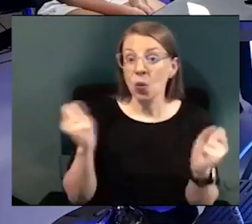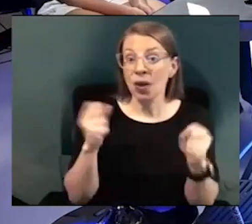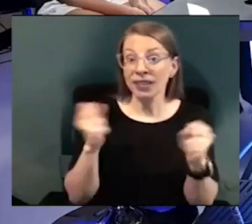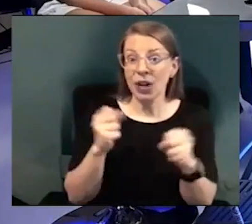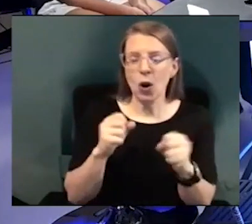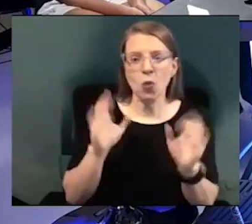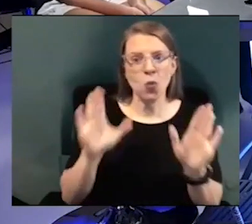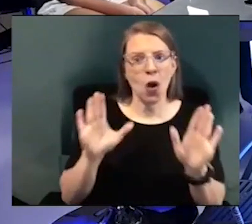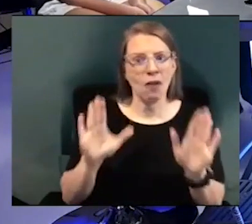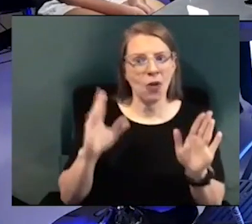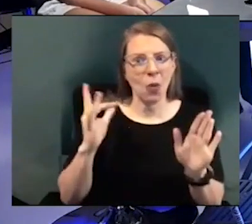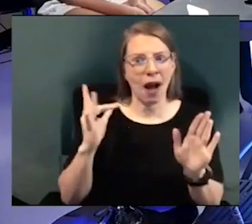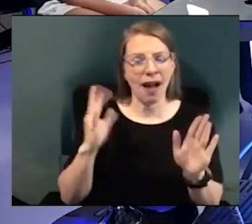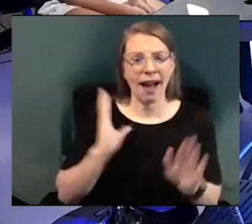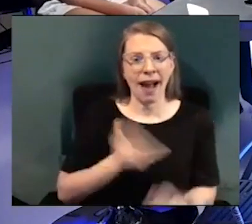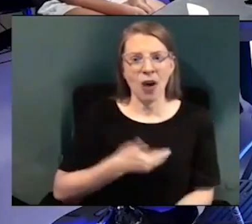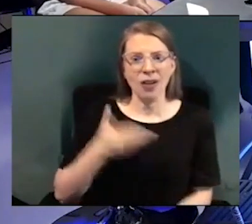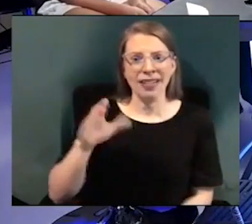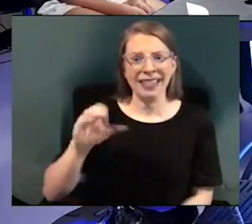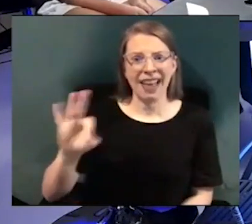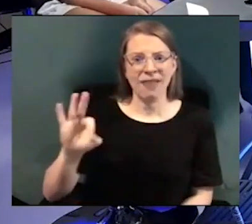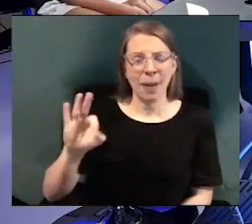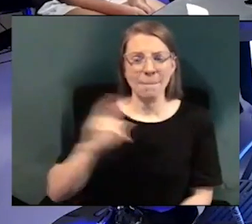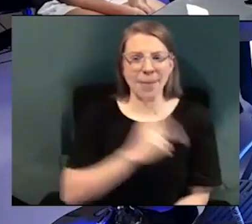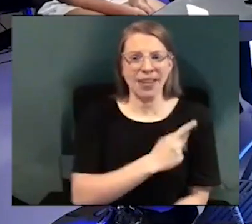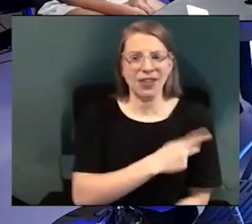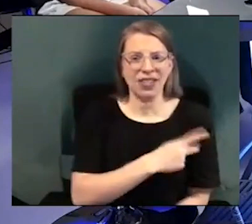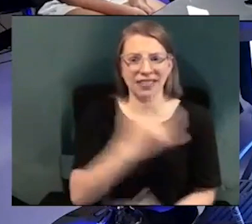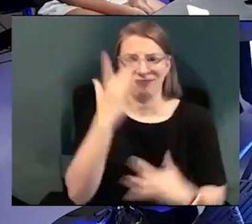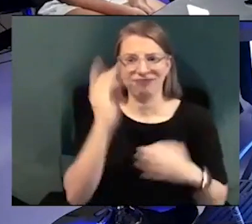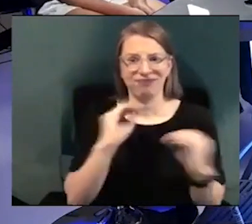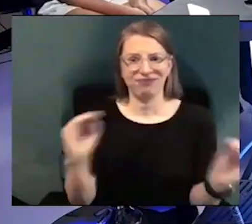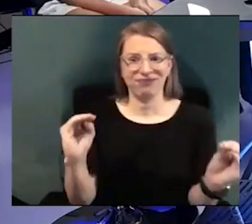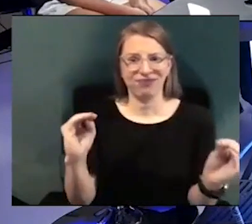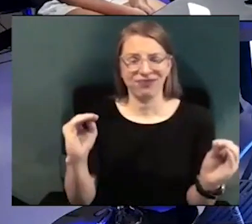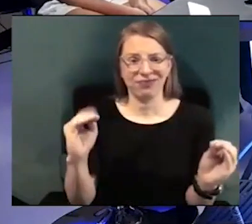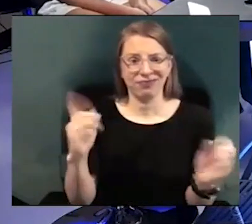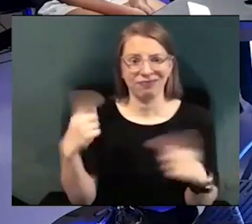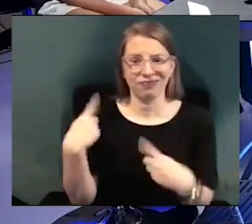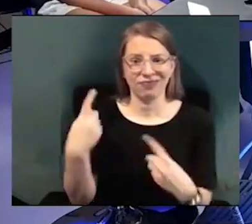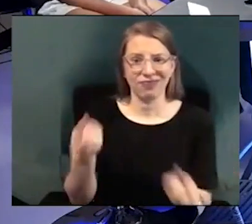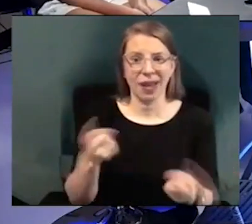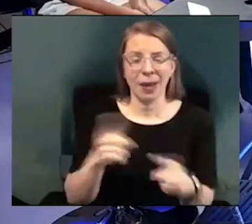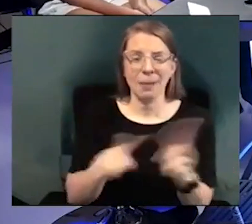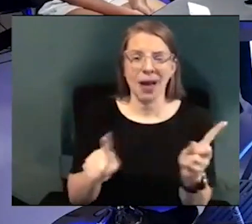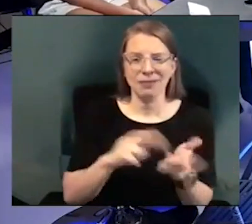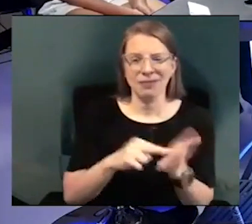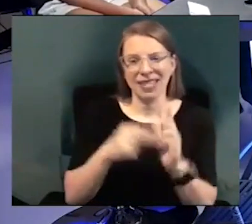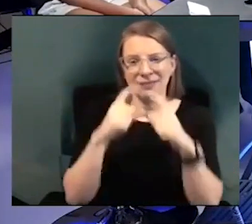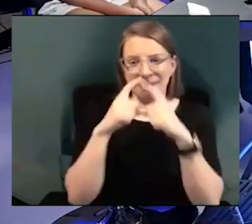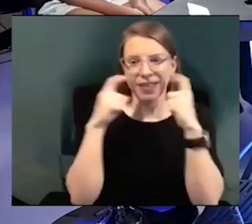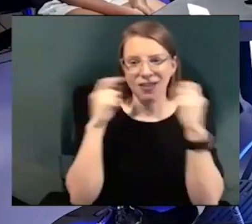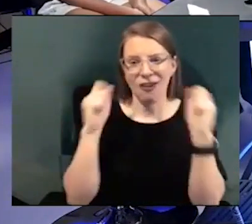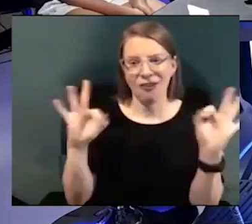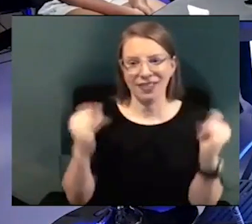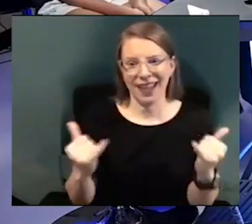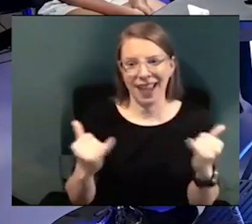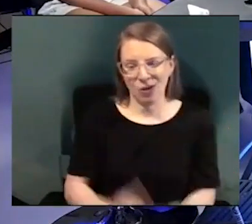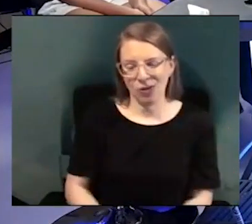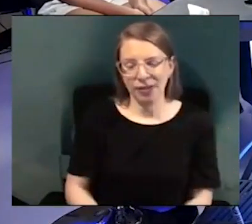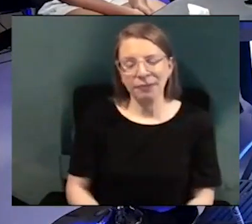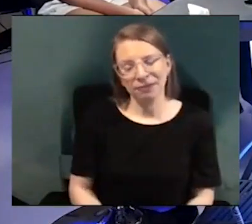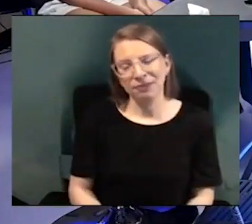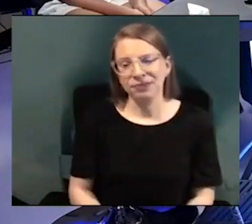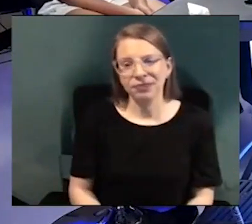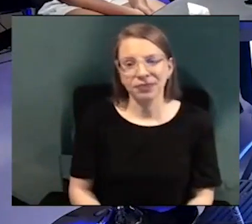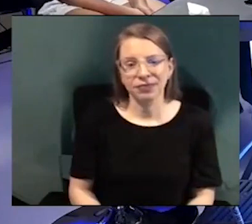CF patients were just not getting sick, and now we're seeing it a little more often. But it's all about they're not masking anymore because they've been vaccinated. The mask mandates are gone, and we're